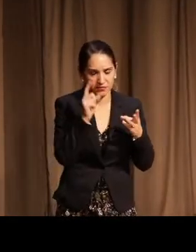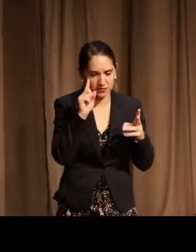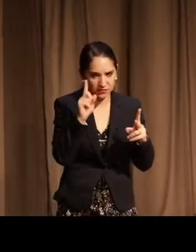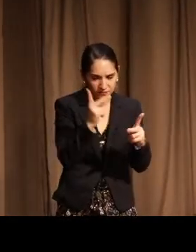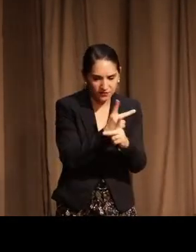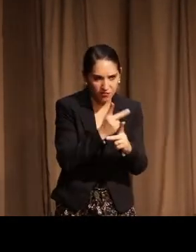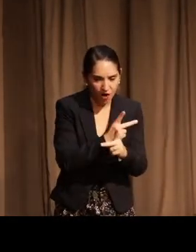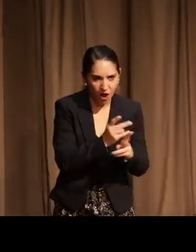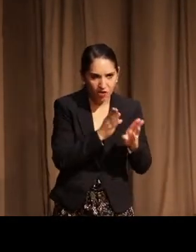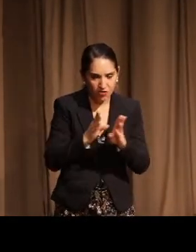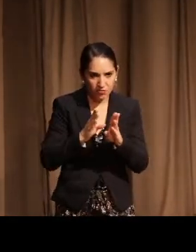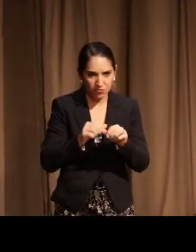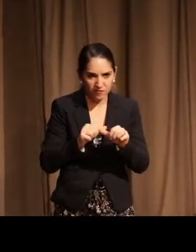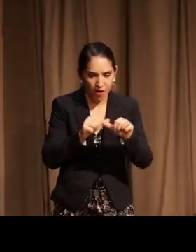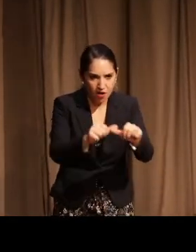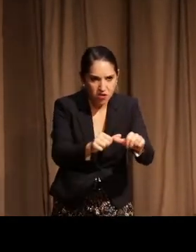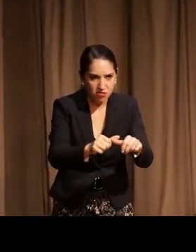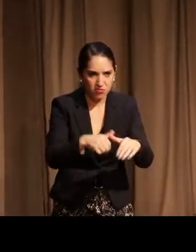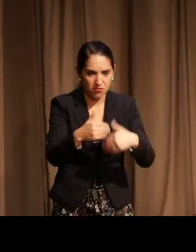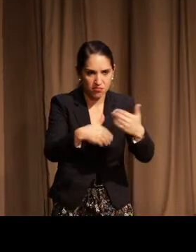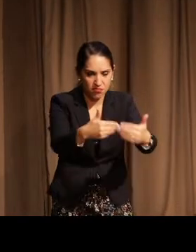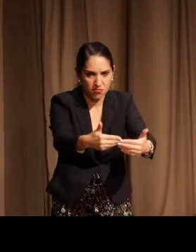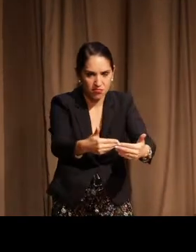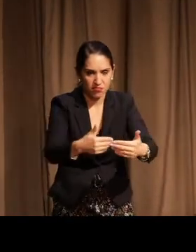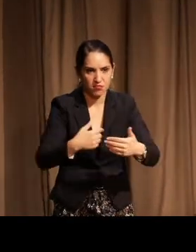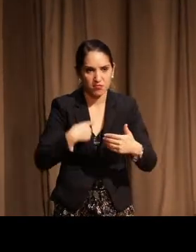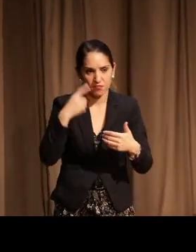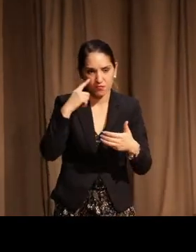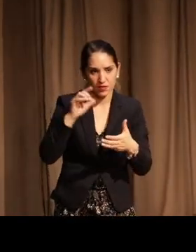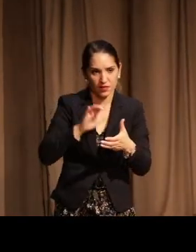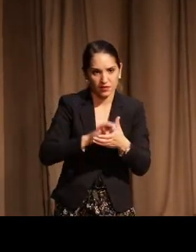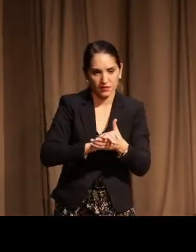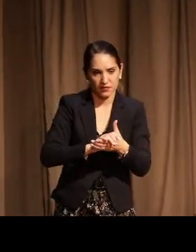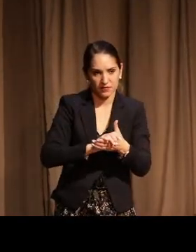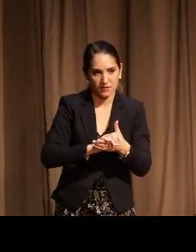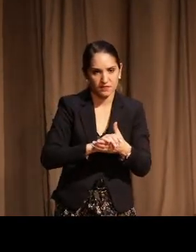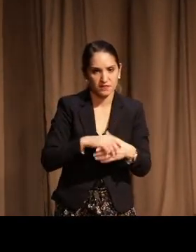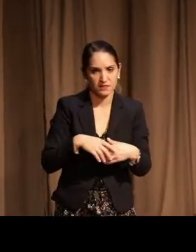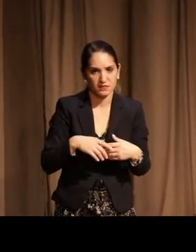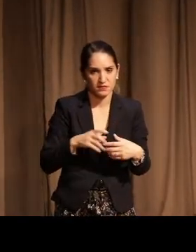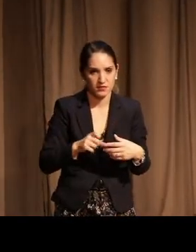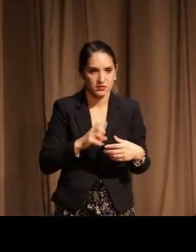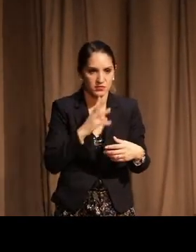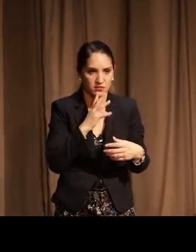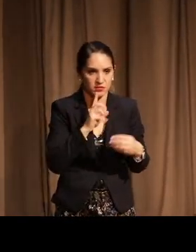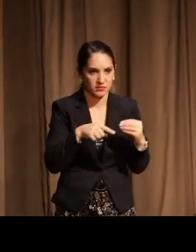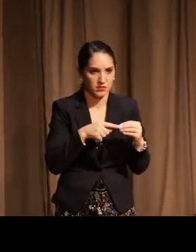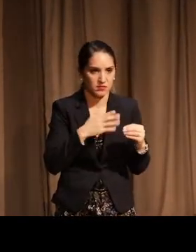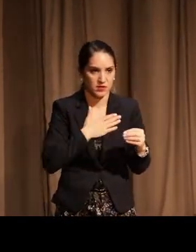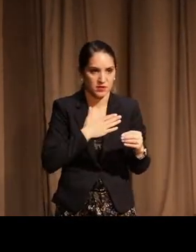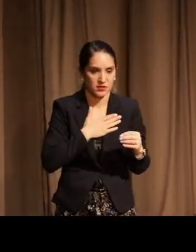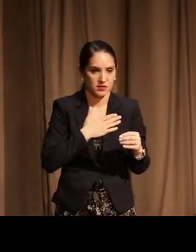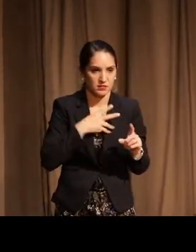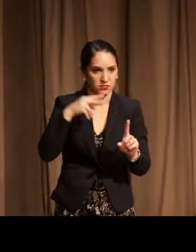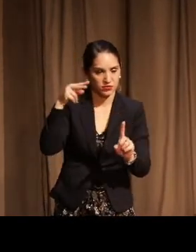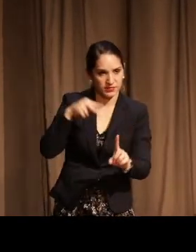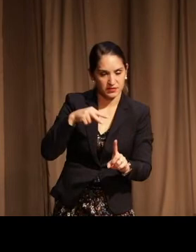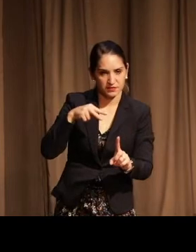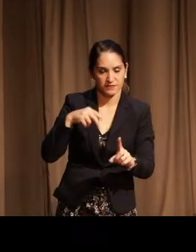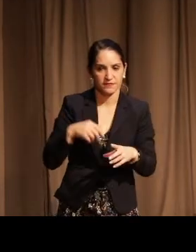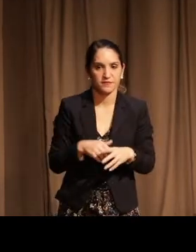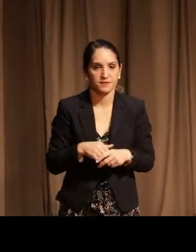and move on. Often, I believe, like, I know I can talk about my perspective. I teach